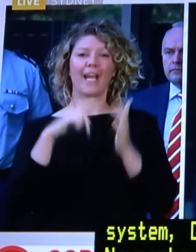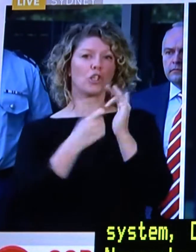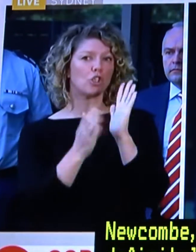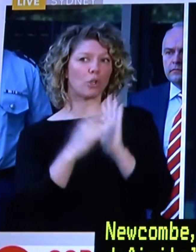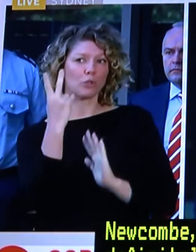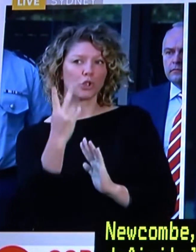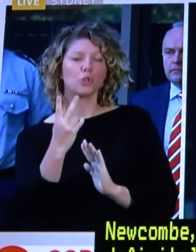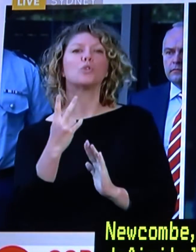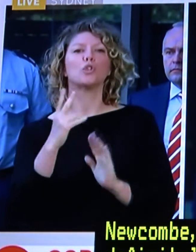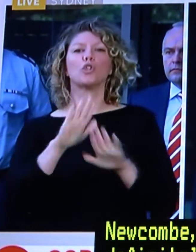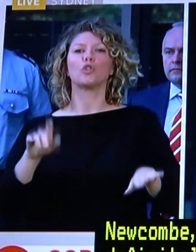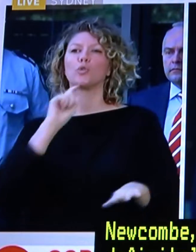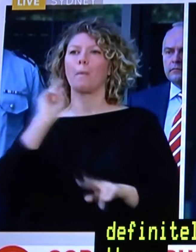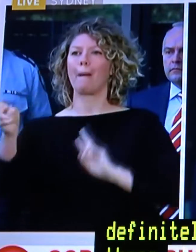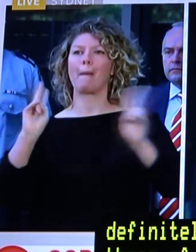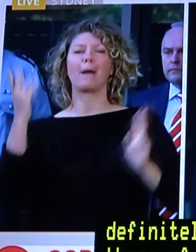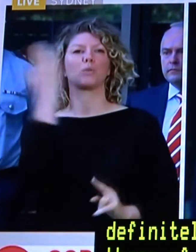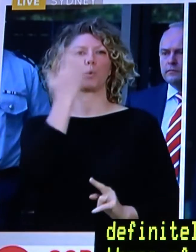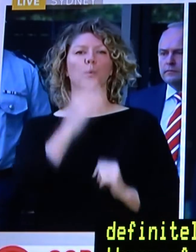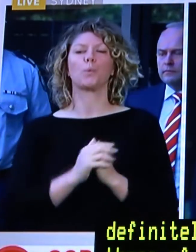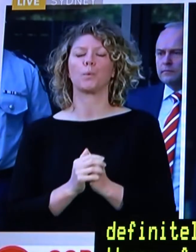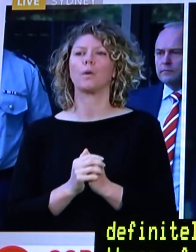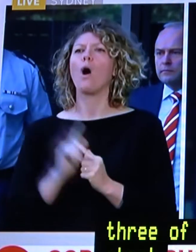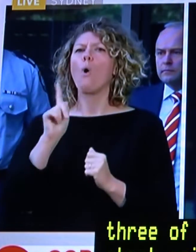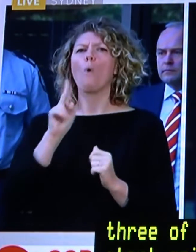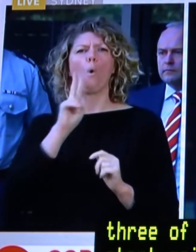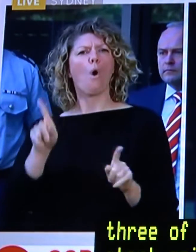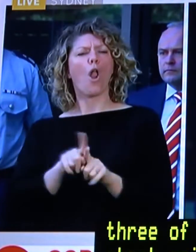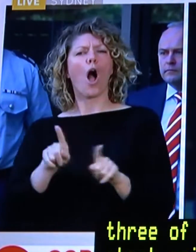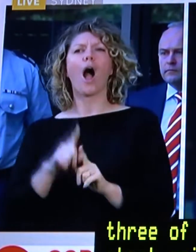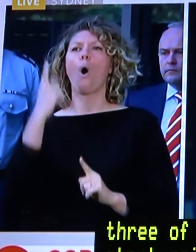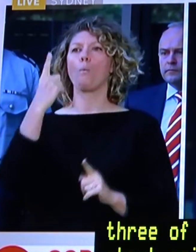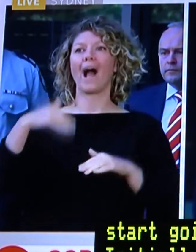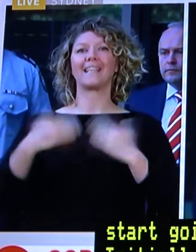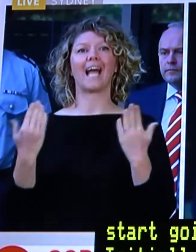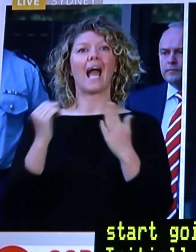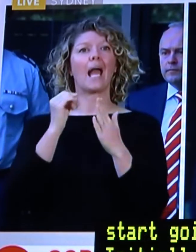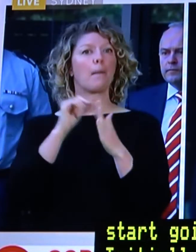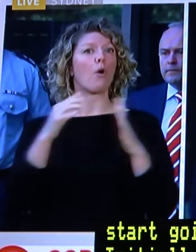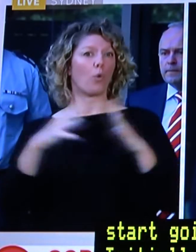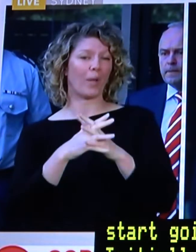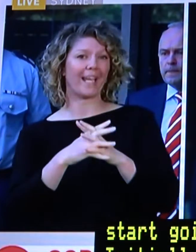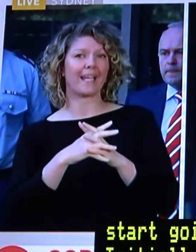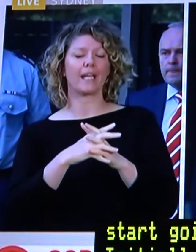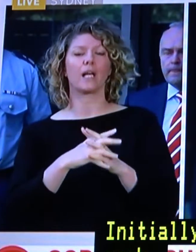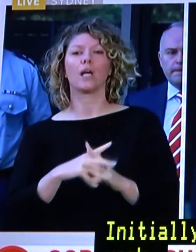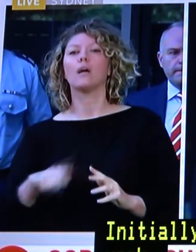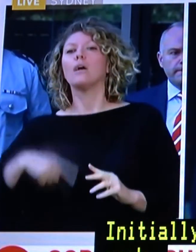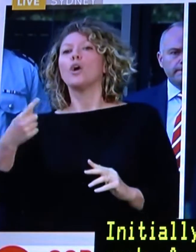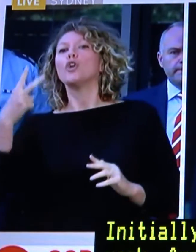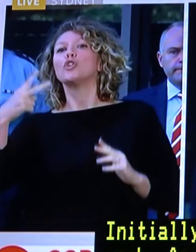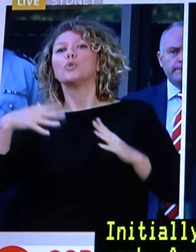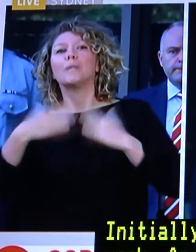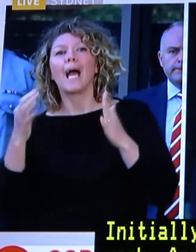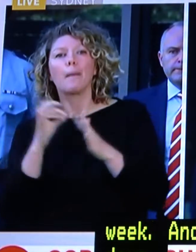students will start going back to school. Initially, it will just be a day a week, and then progressively 2 days, and then we hope by the end of